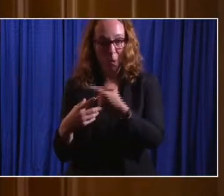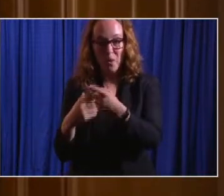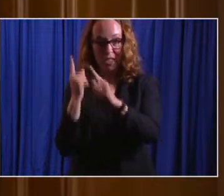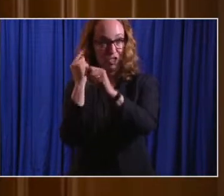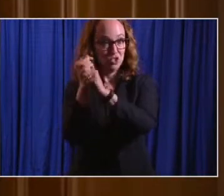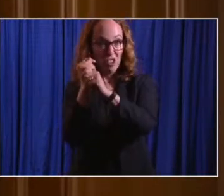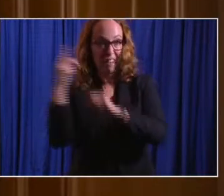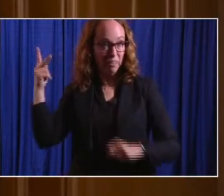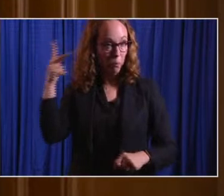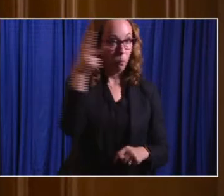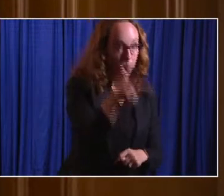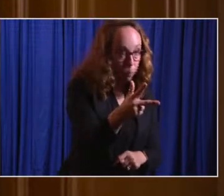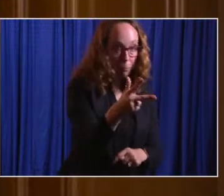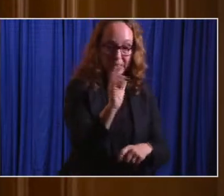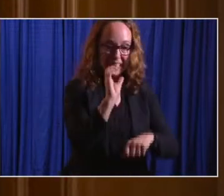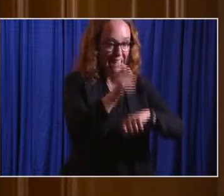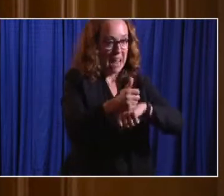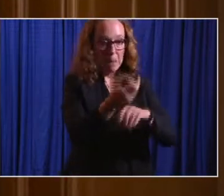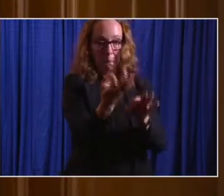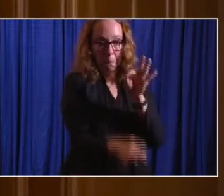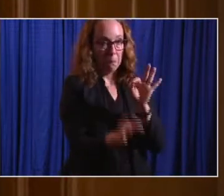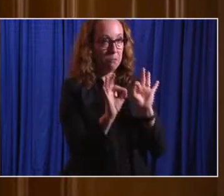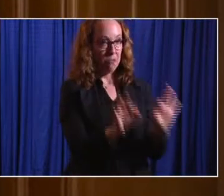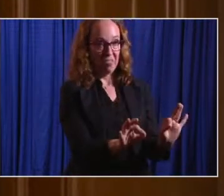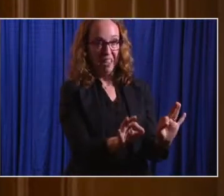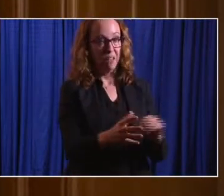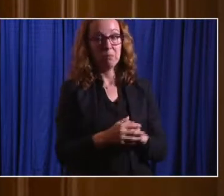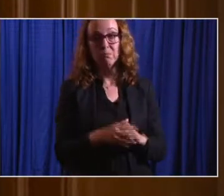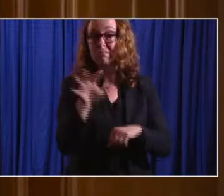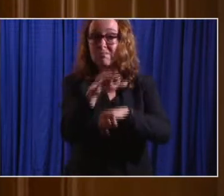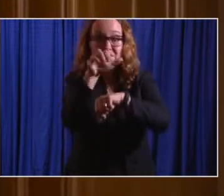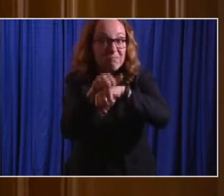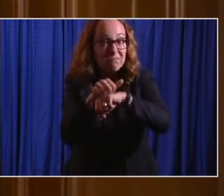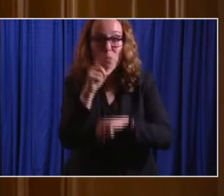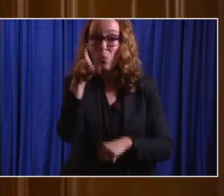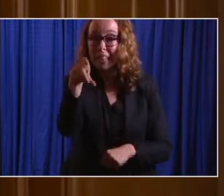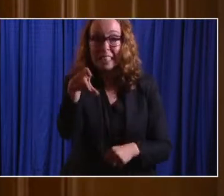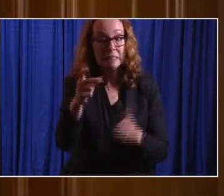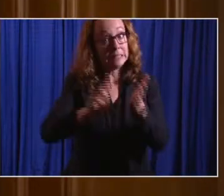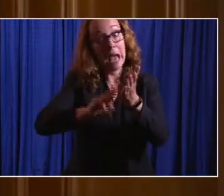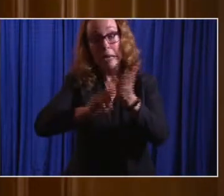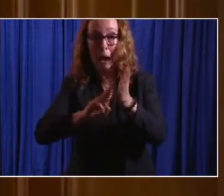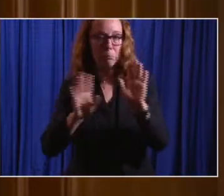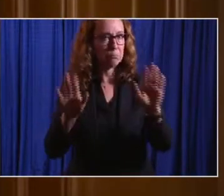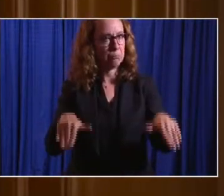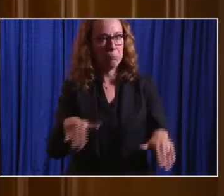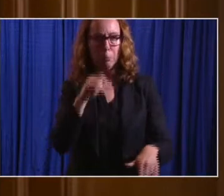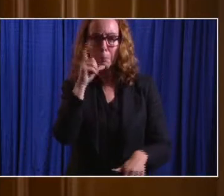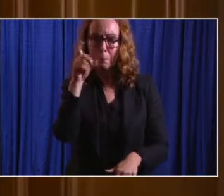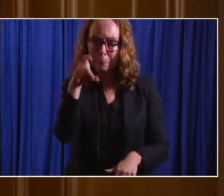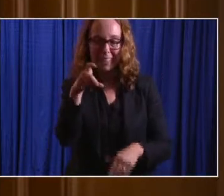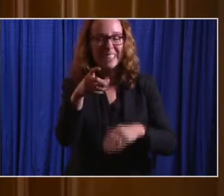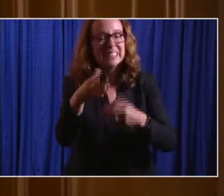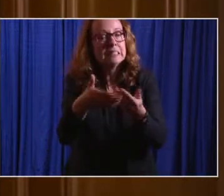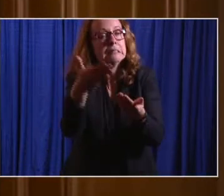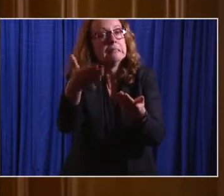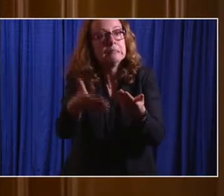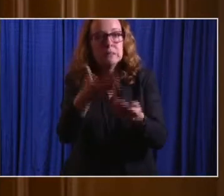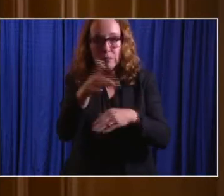requiring anybody to sign up in advance is the way we are going to make this available